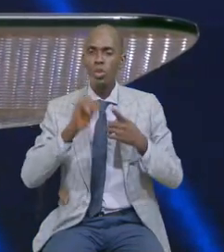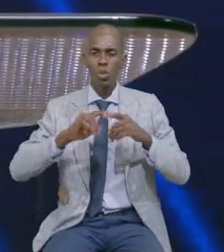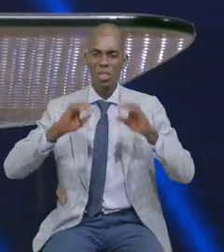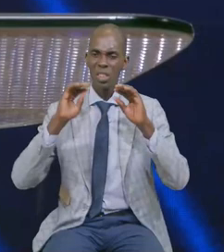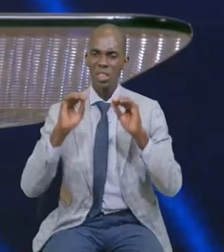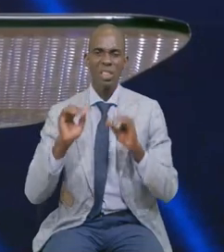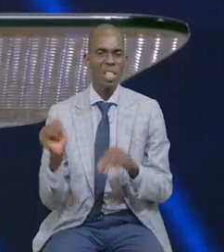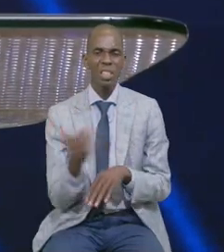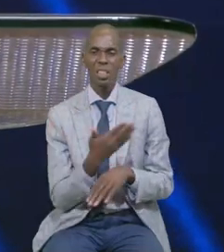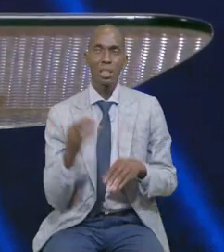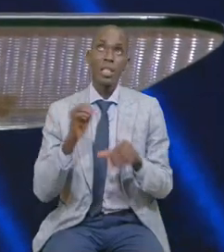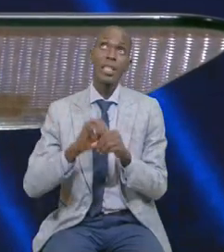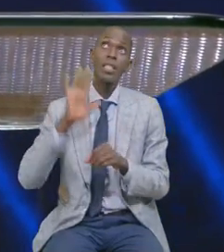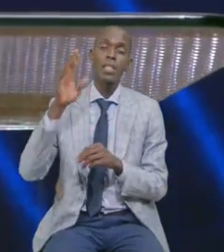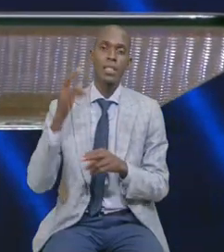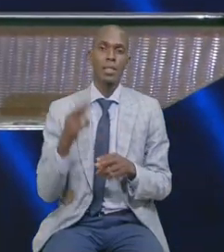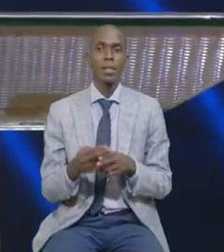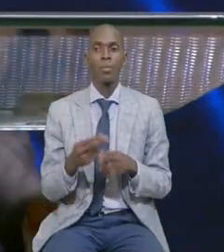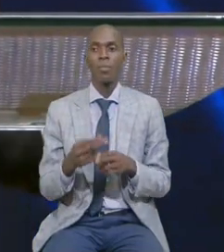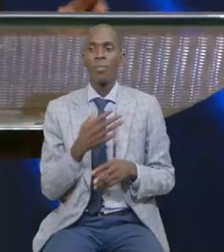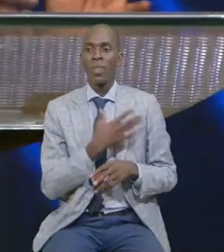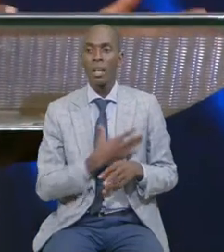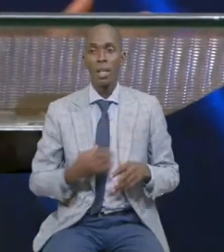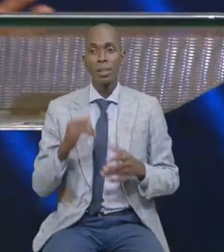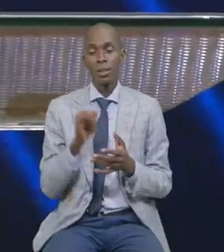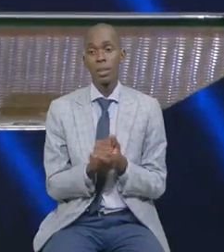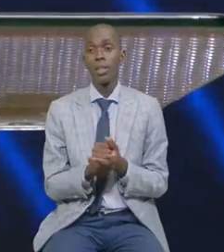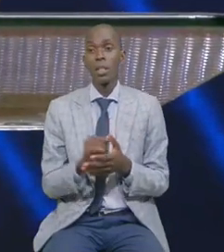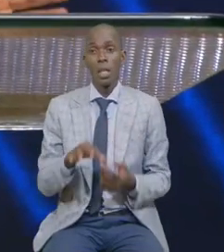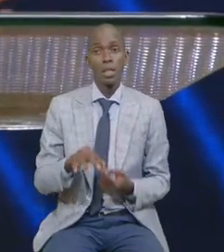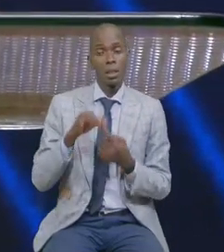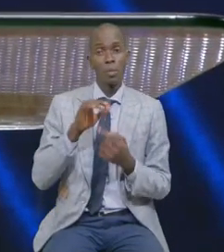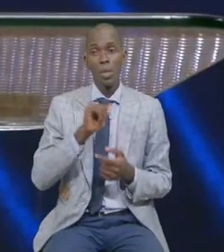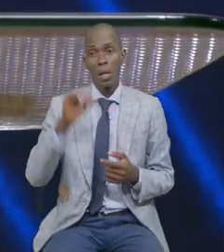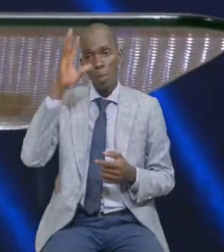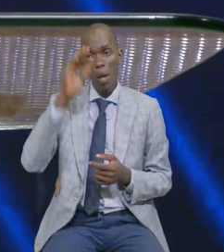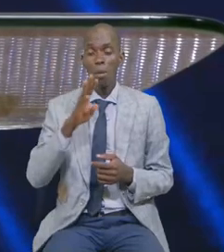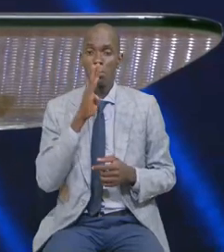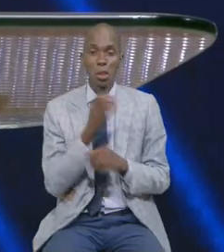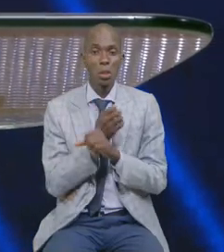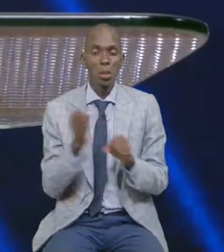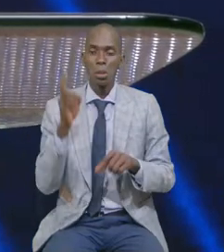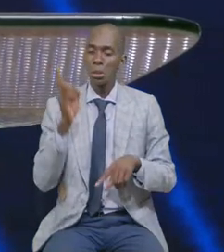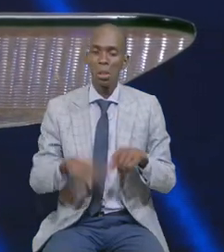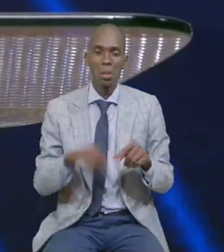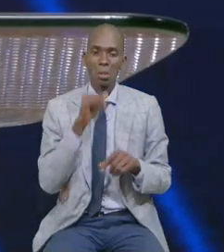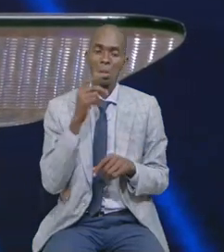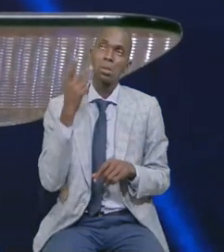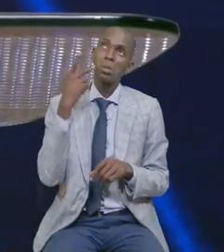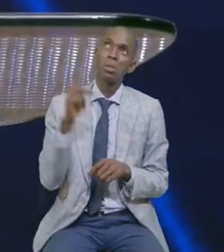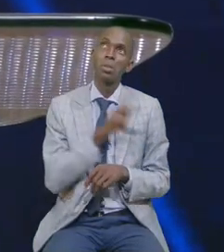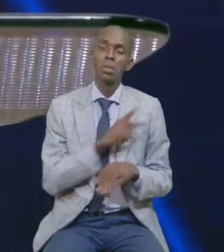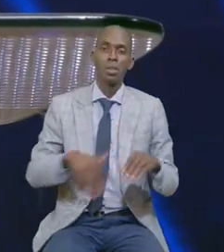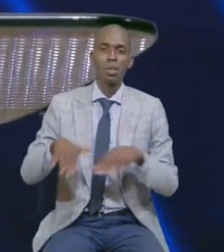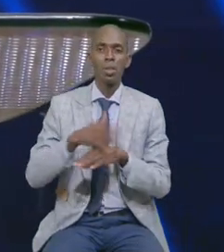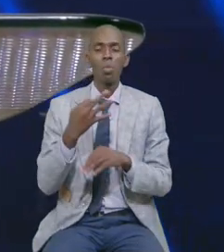his name. If you are not going to teach what Christ has said, except a man be born again, he cannot see the kingdom of God, what else are you going to